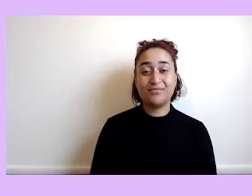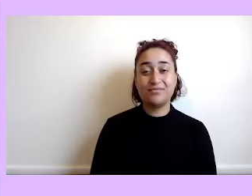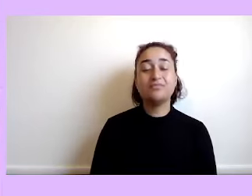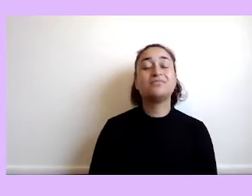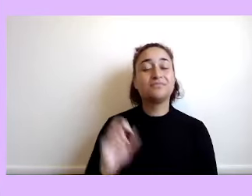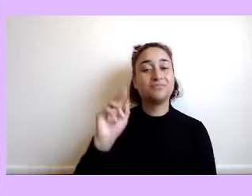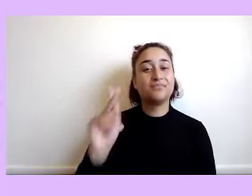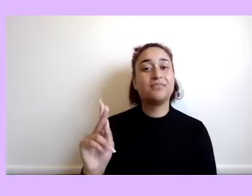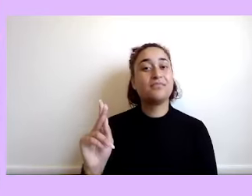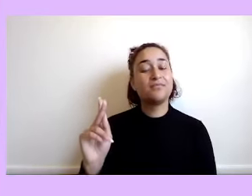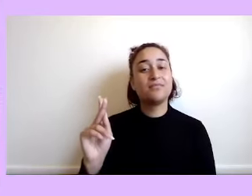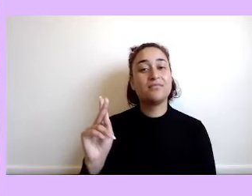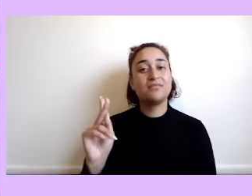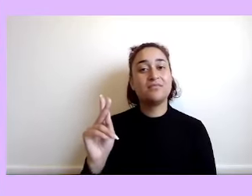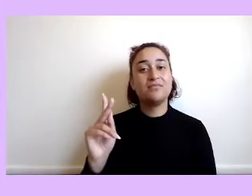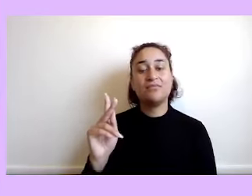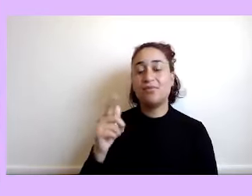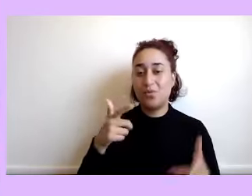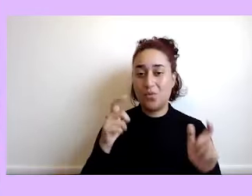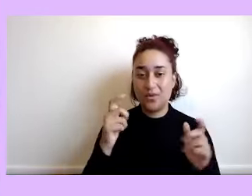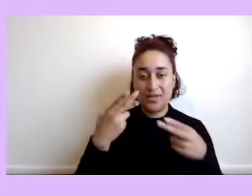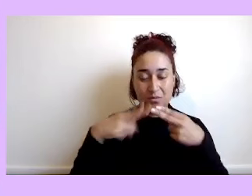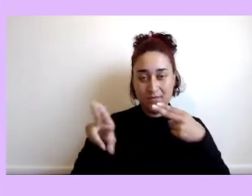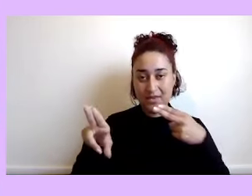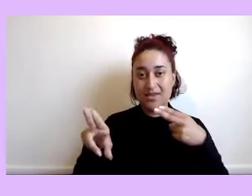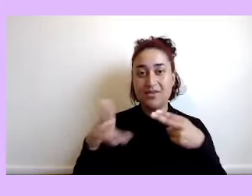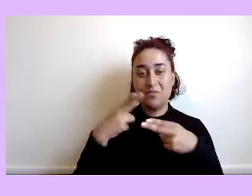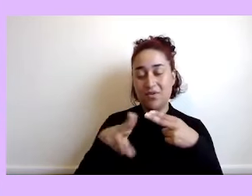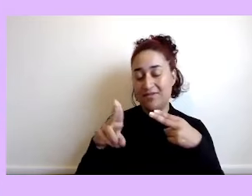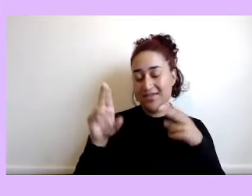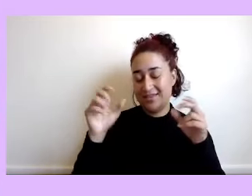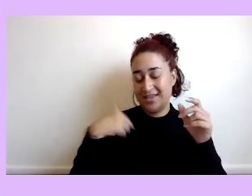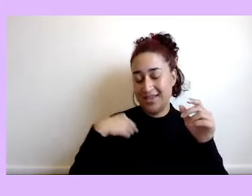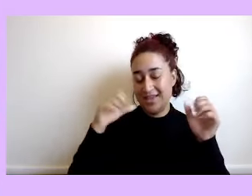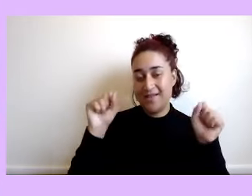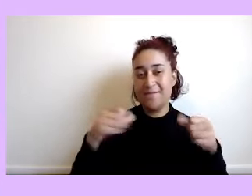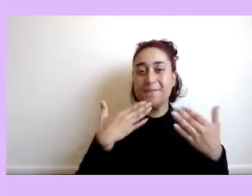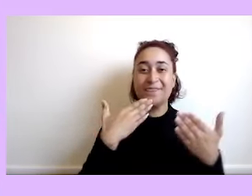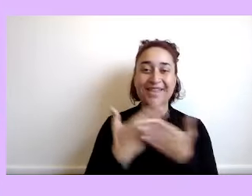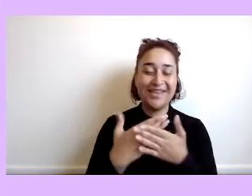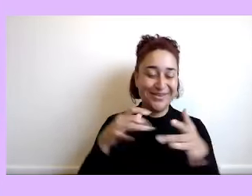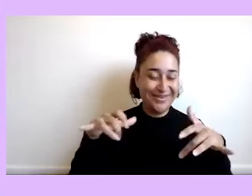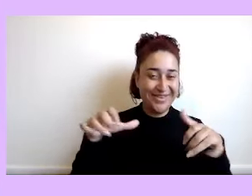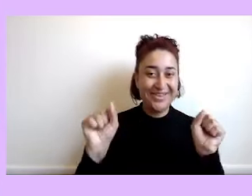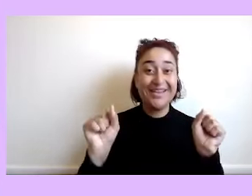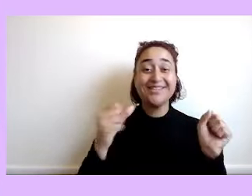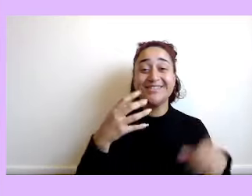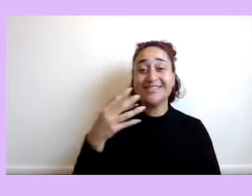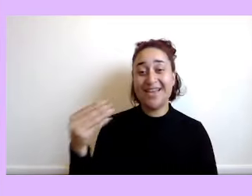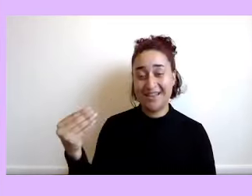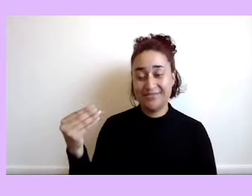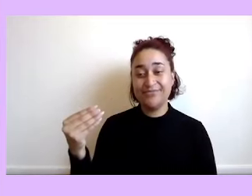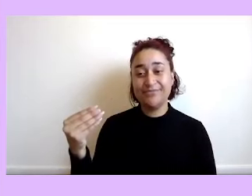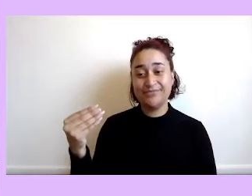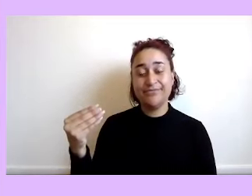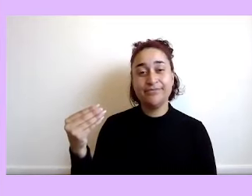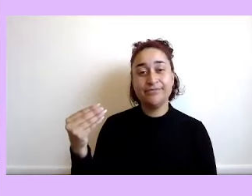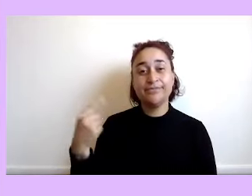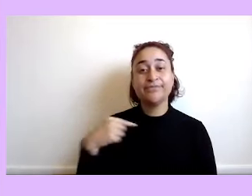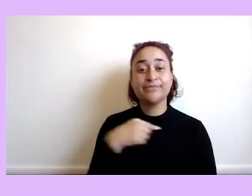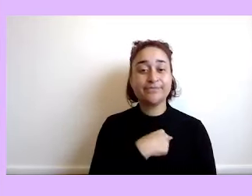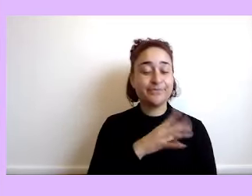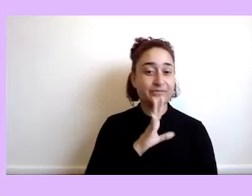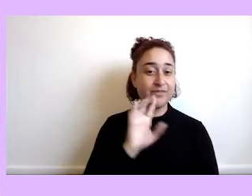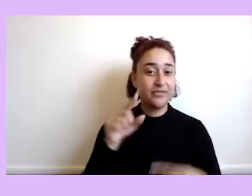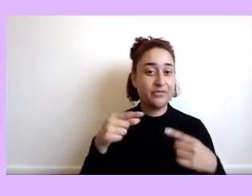So just very quickly, very briefly as I can, thank you, yes, and what we are talking about